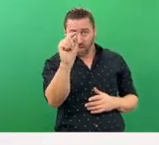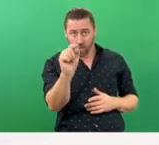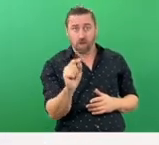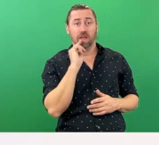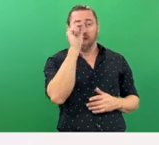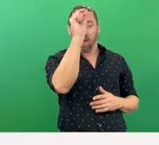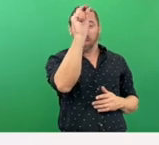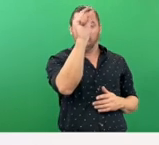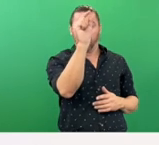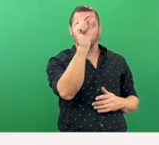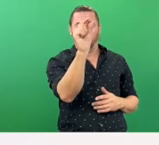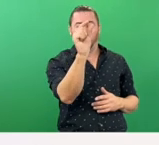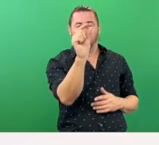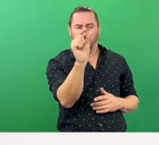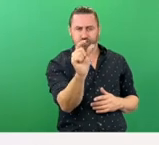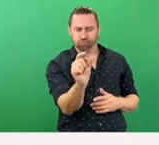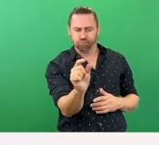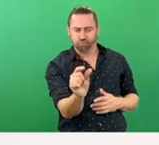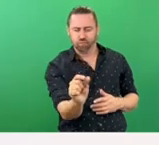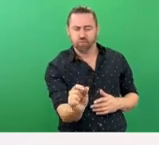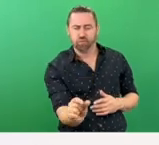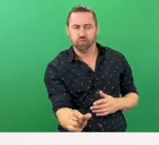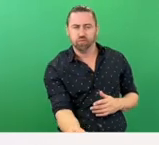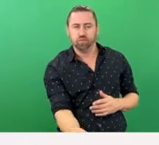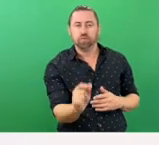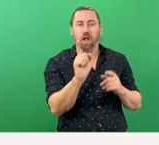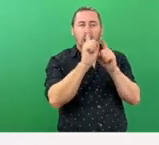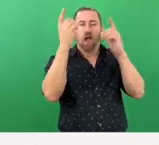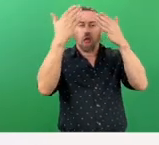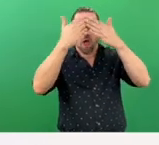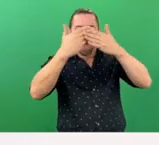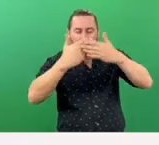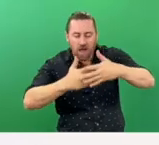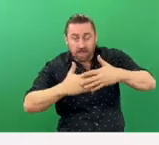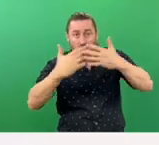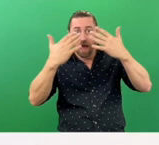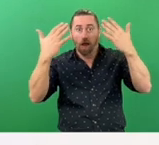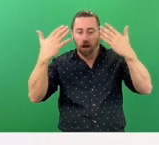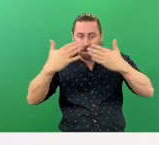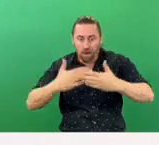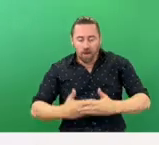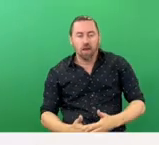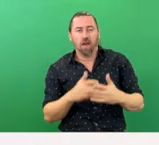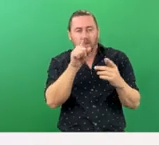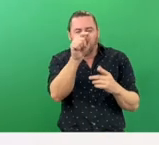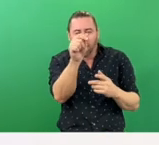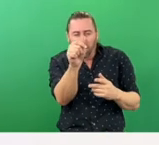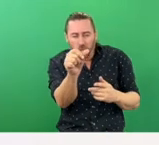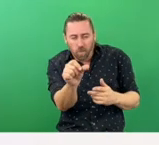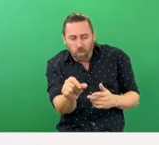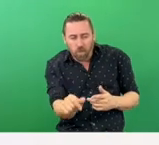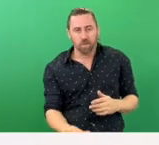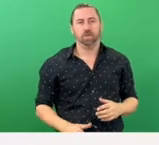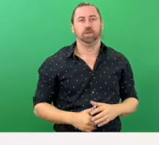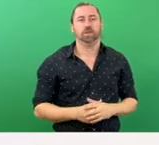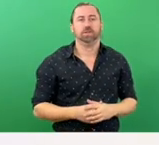that line will go from soft to hard, from fine to broad again. All right. So now, again, if you're